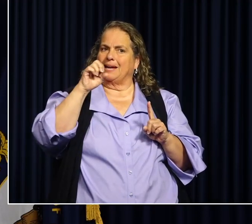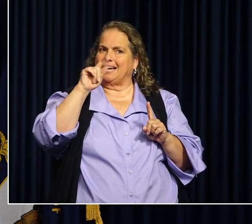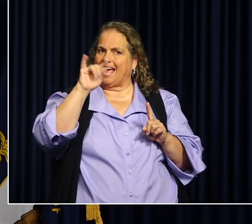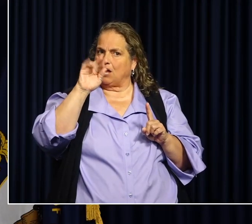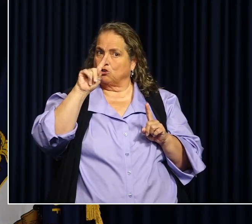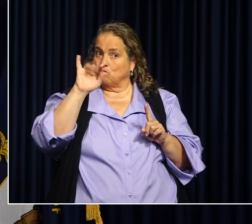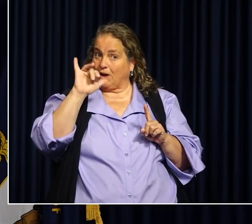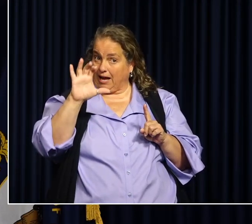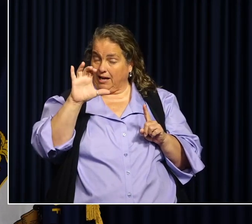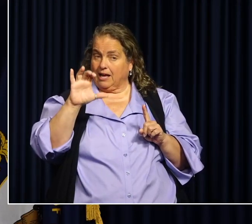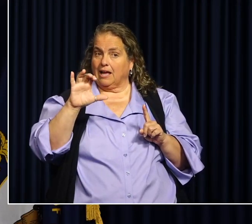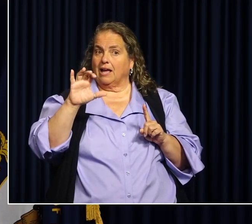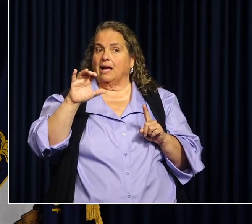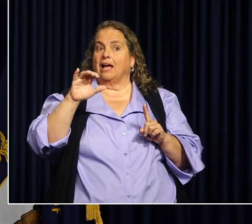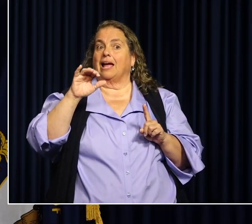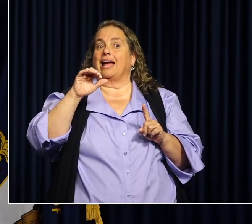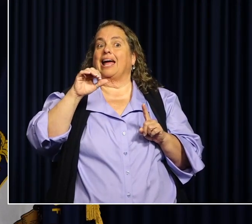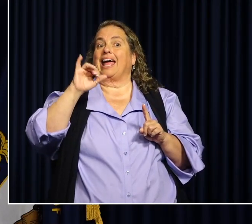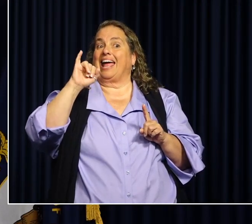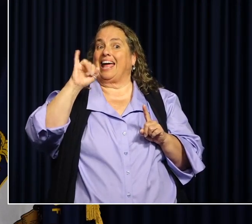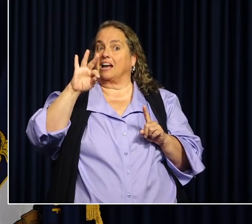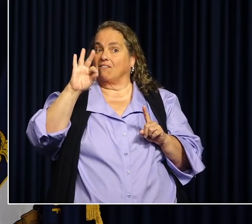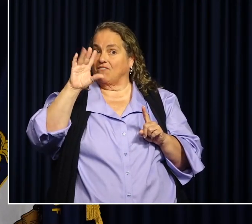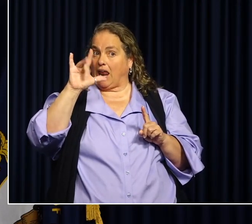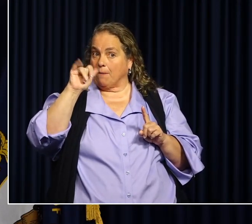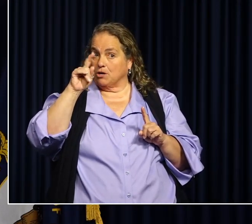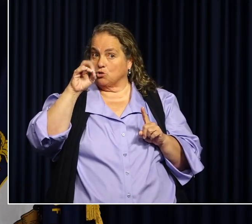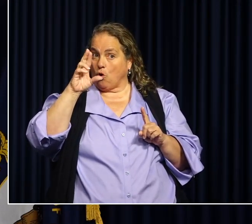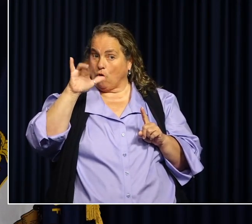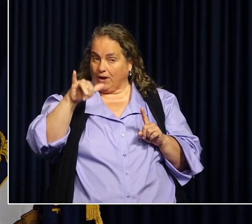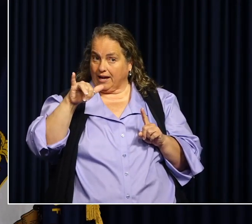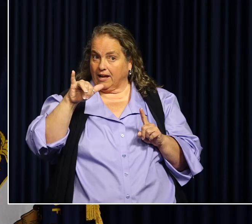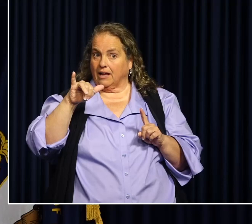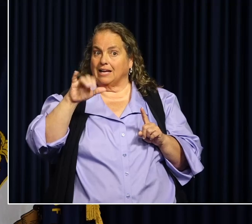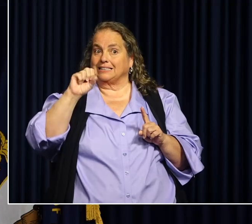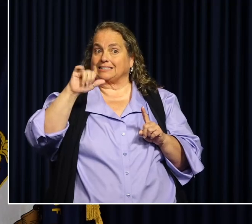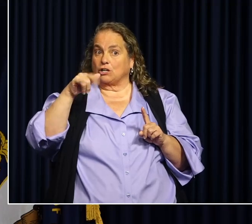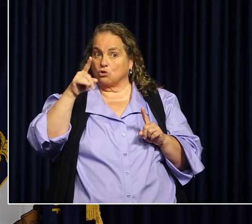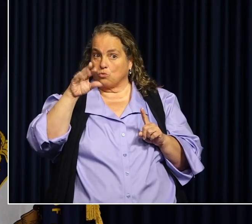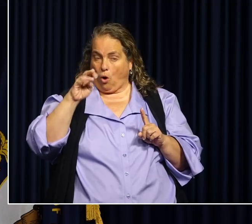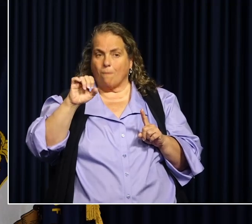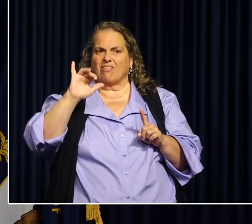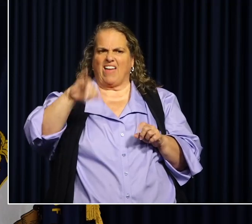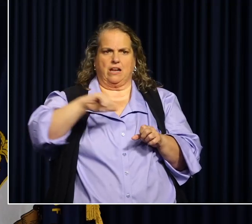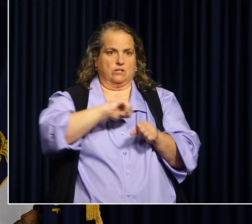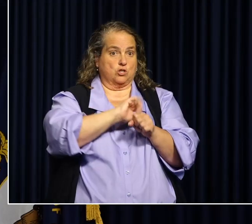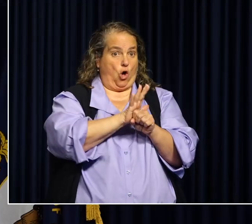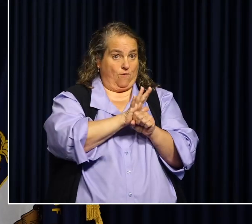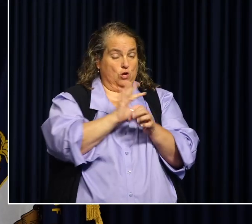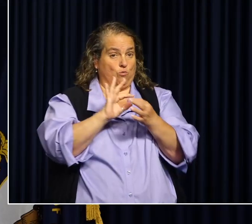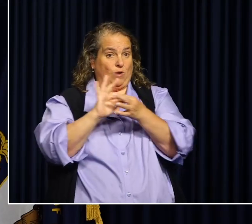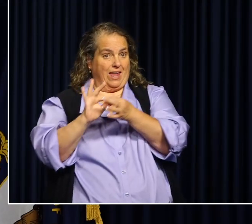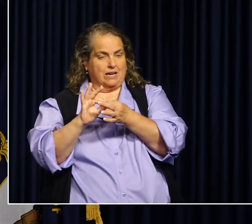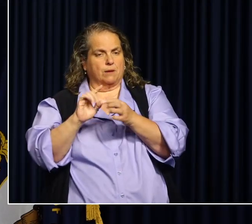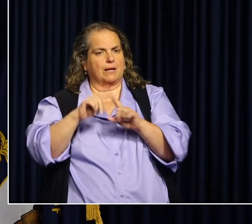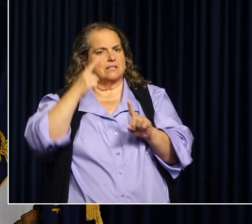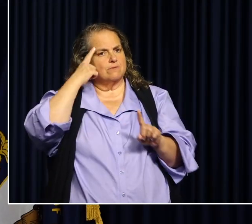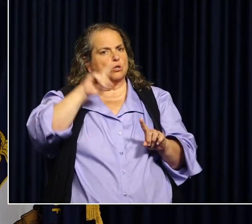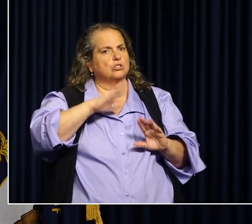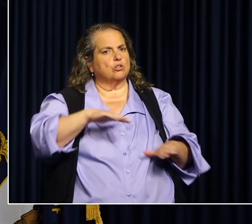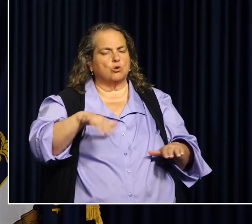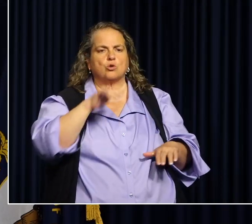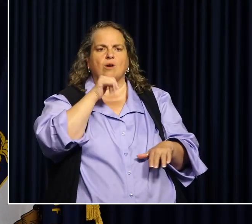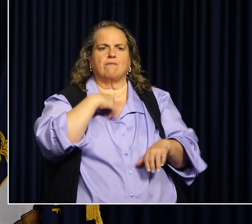inflammatory, the new COVID-related syndrome. What we're looking for is making sure that we have